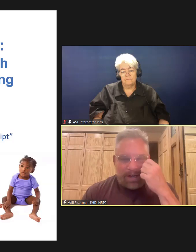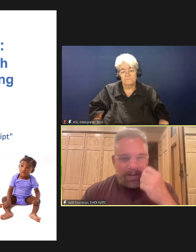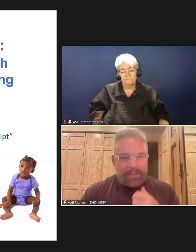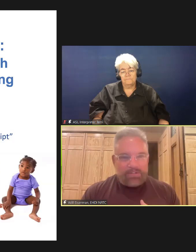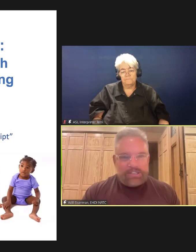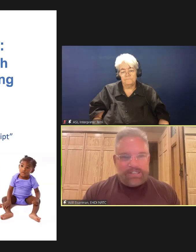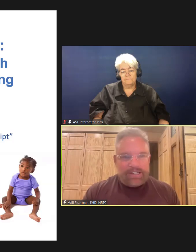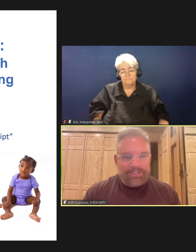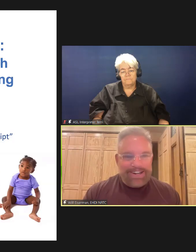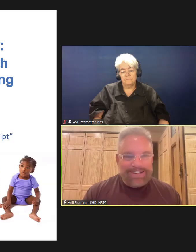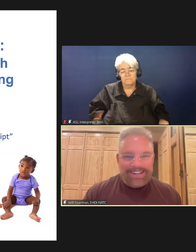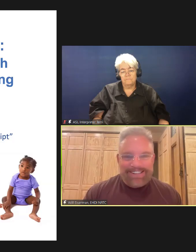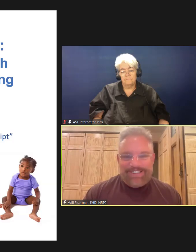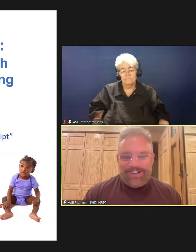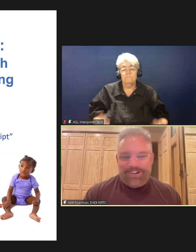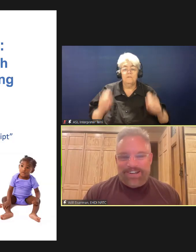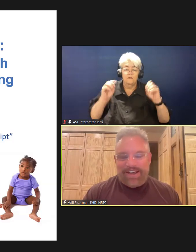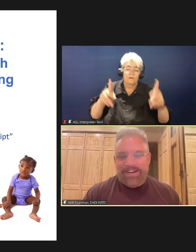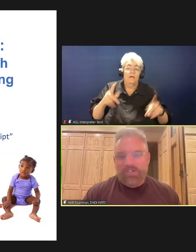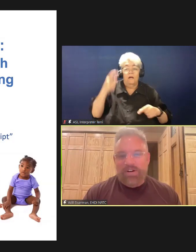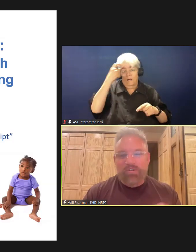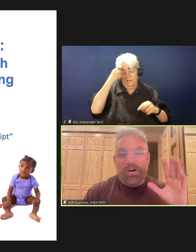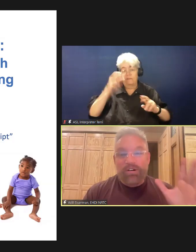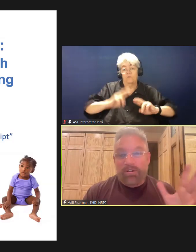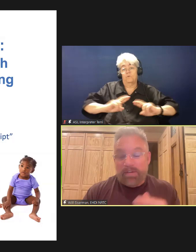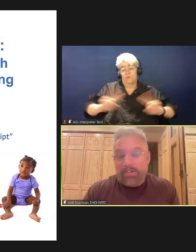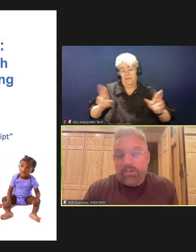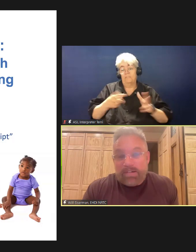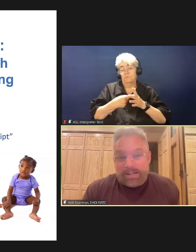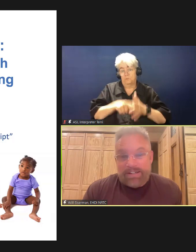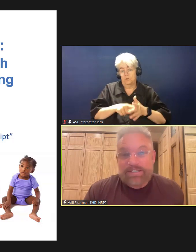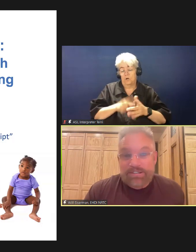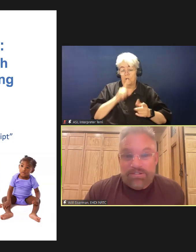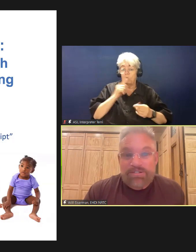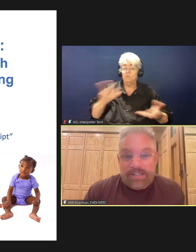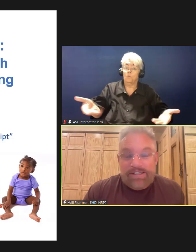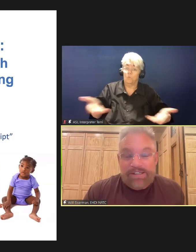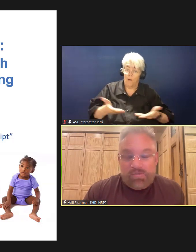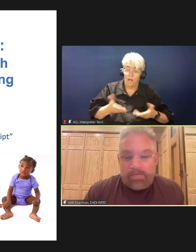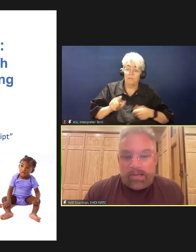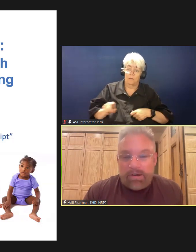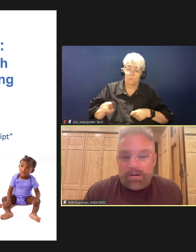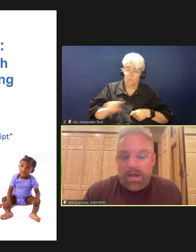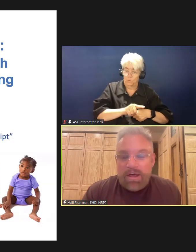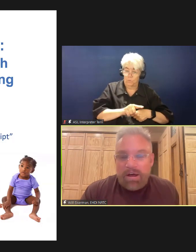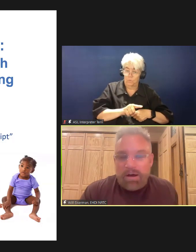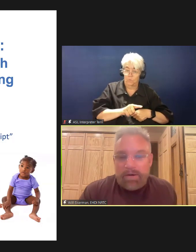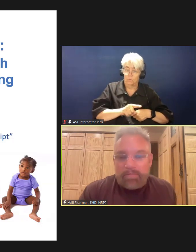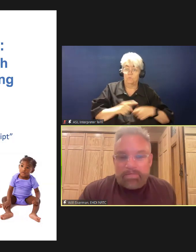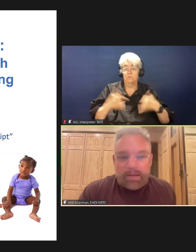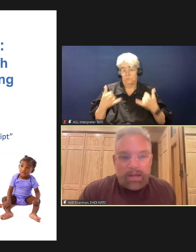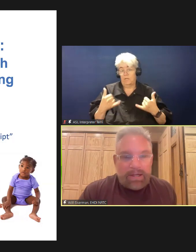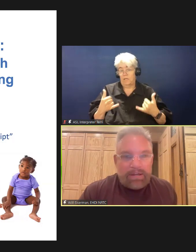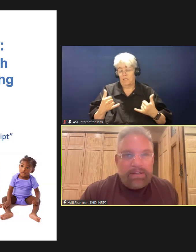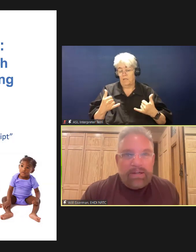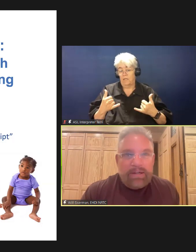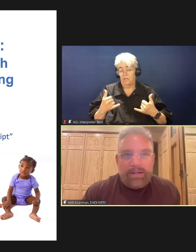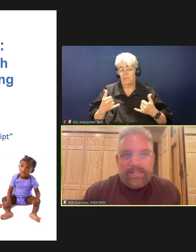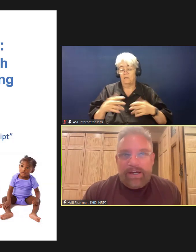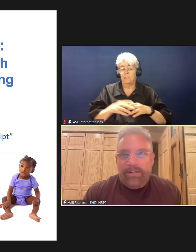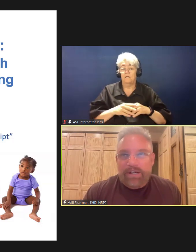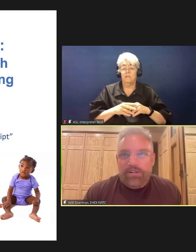Okay, I think we should get ready and get started. I want to welcome everybody to today's webinar um,